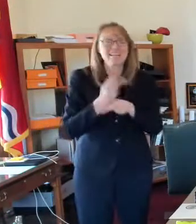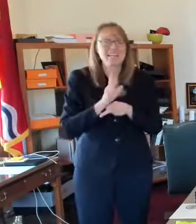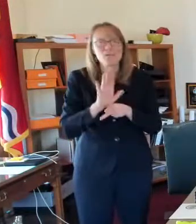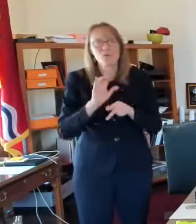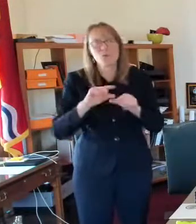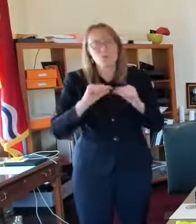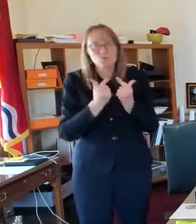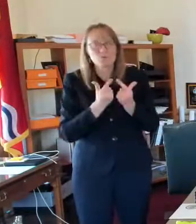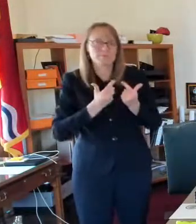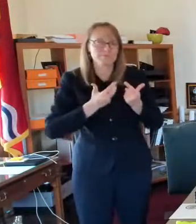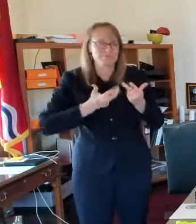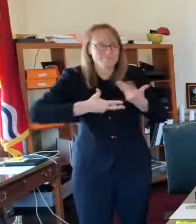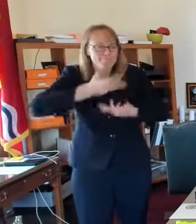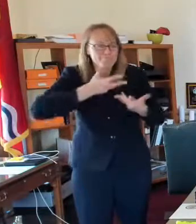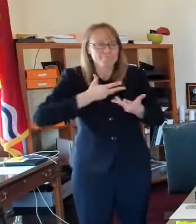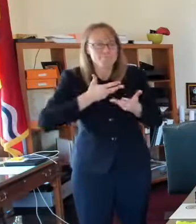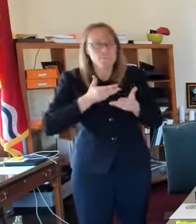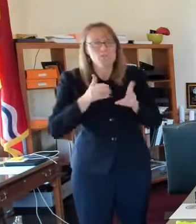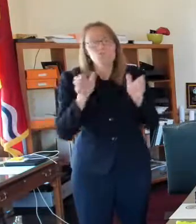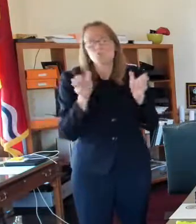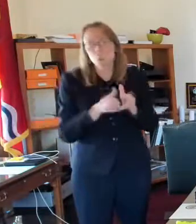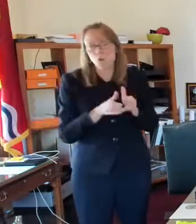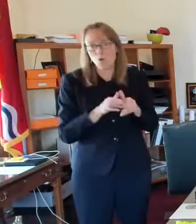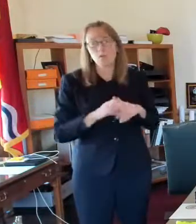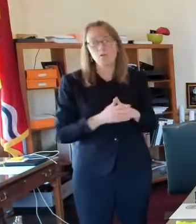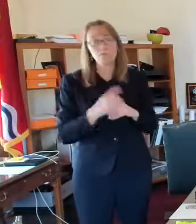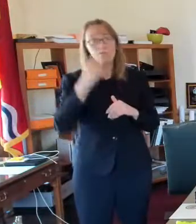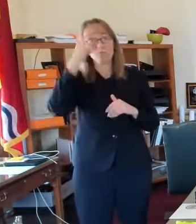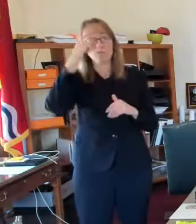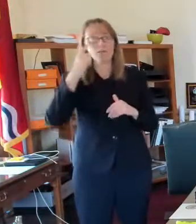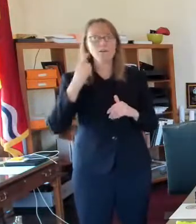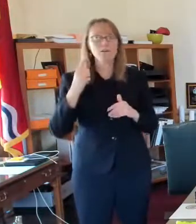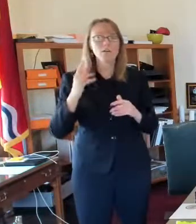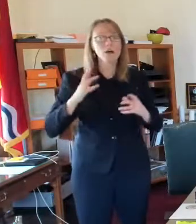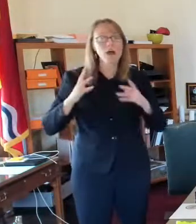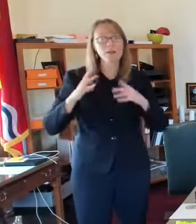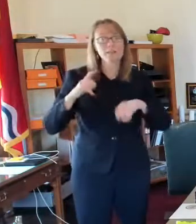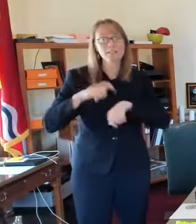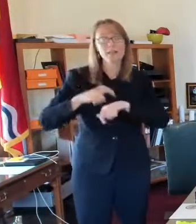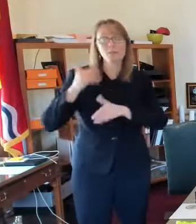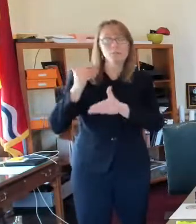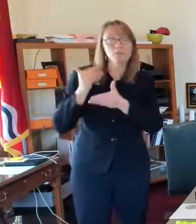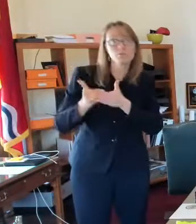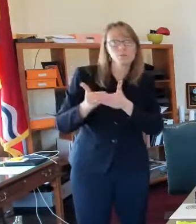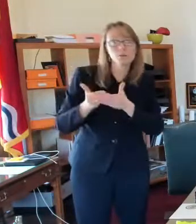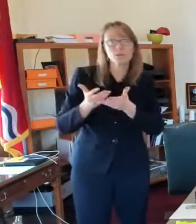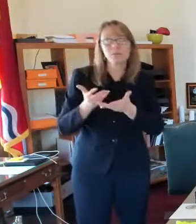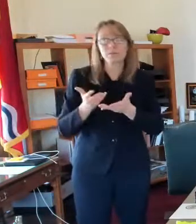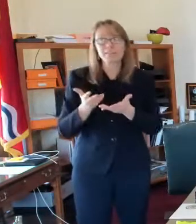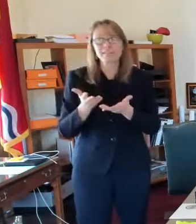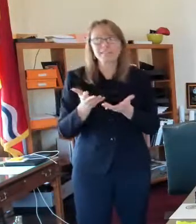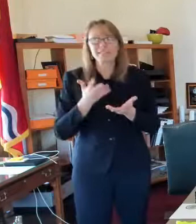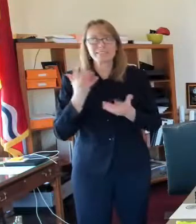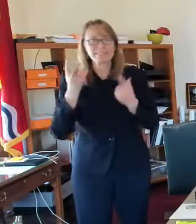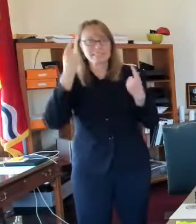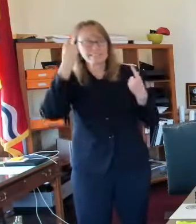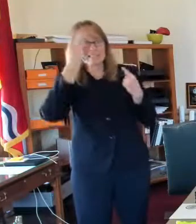small, your family small. When you're thinking about the holidays, we'll put out some